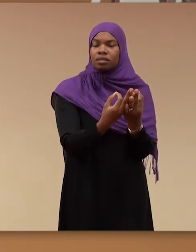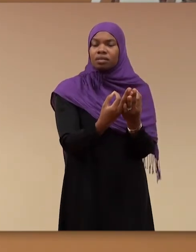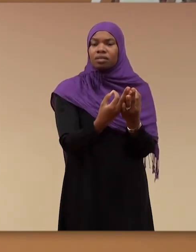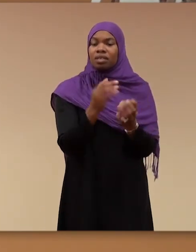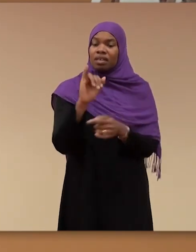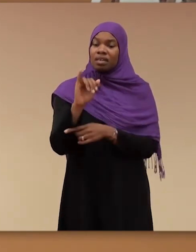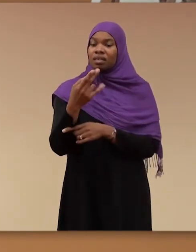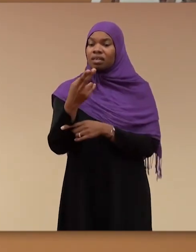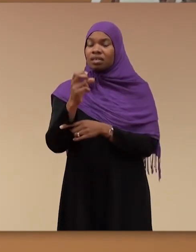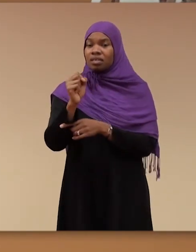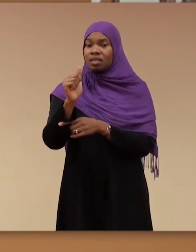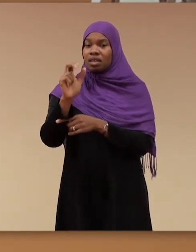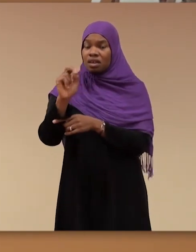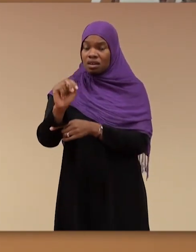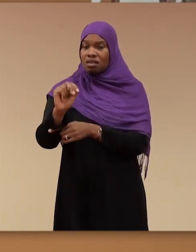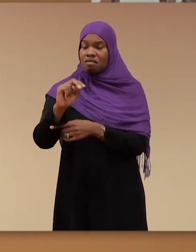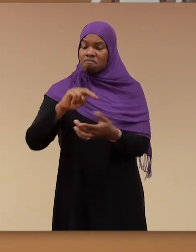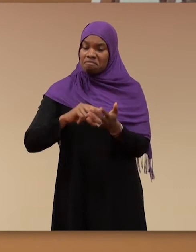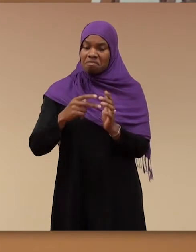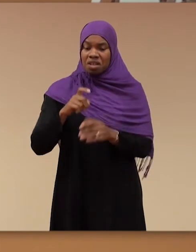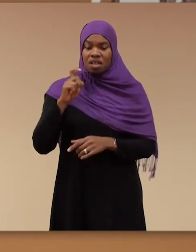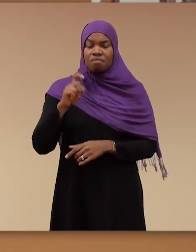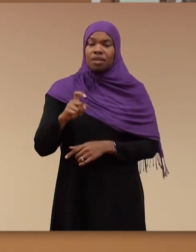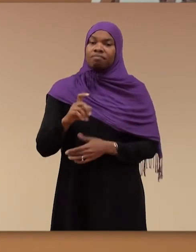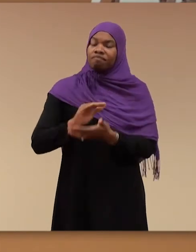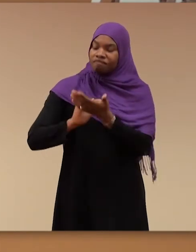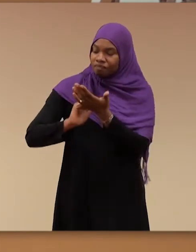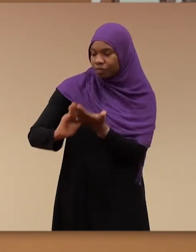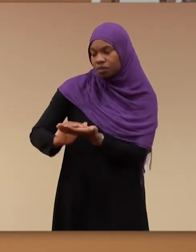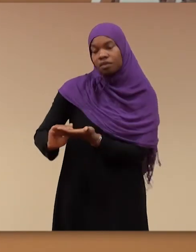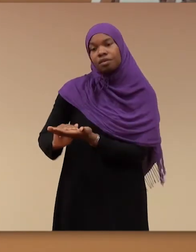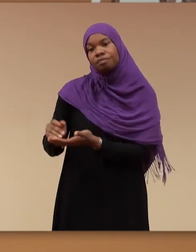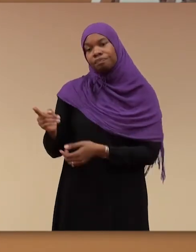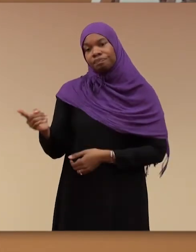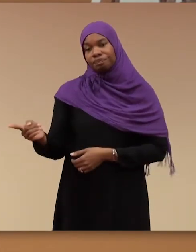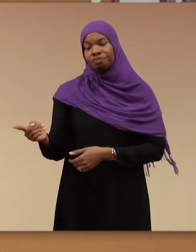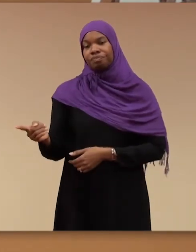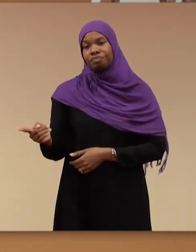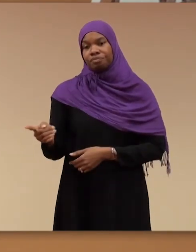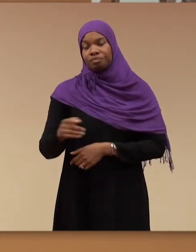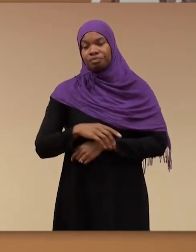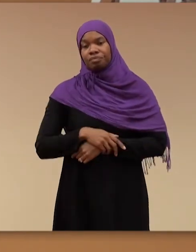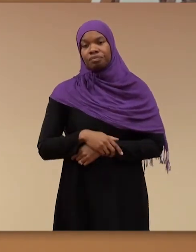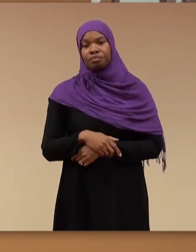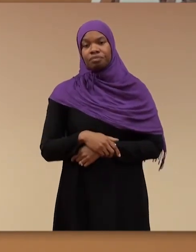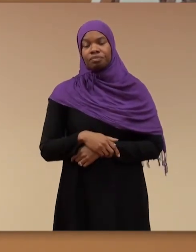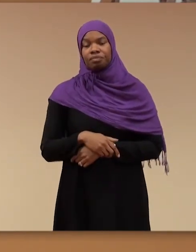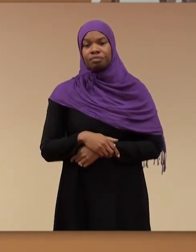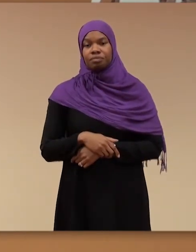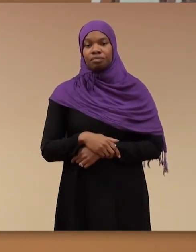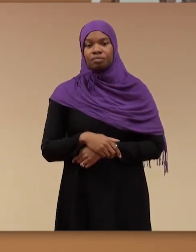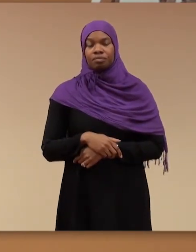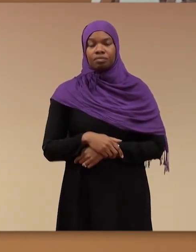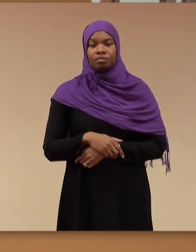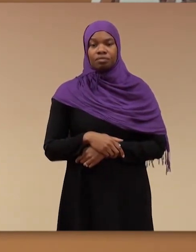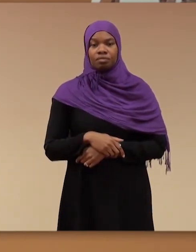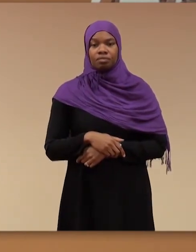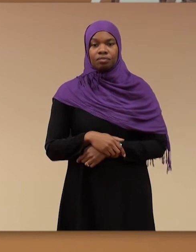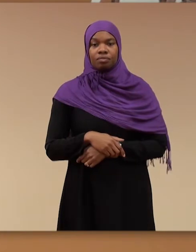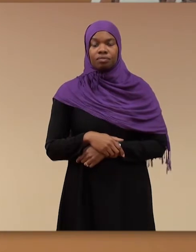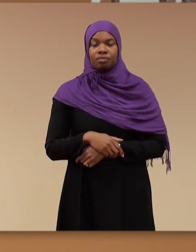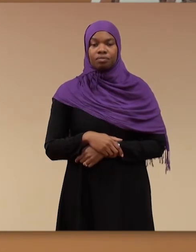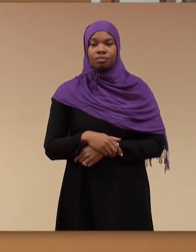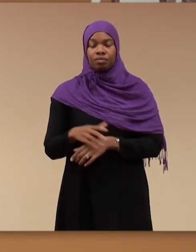go. And we see this in the Quran. Allah subhanahu wa ta'ala ordering us, inna allaha